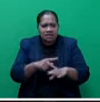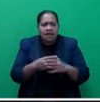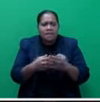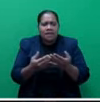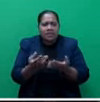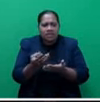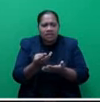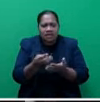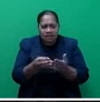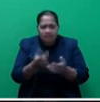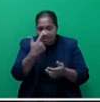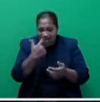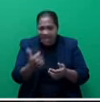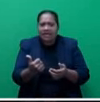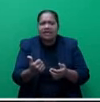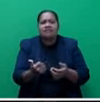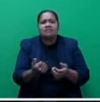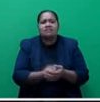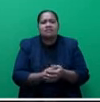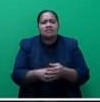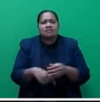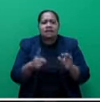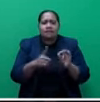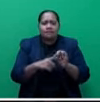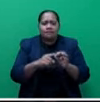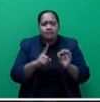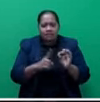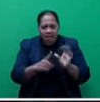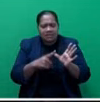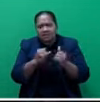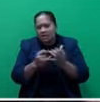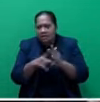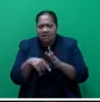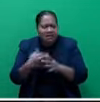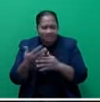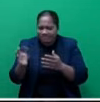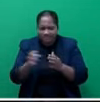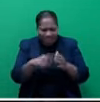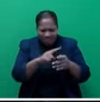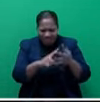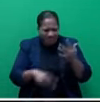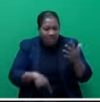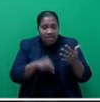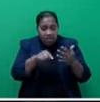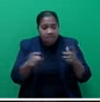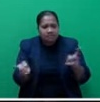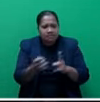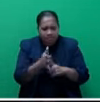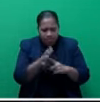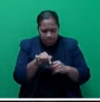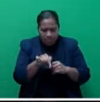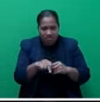Thailand, Slovakia, Pakistan, Afghanistan, Kenya. These countries have specialized courts. And if you look